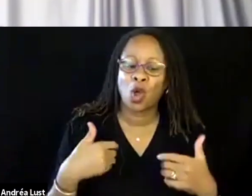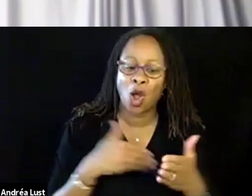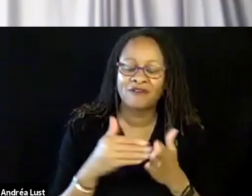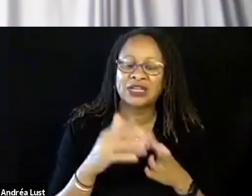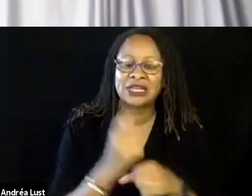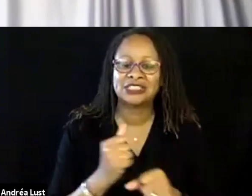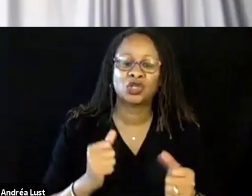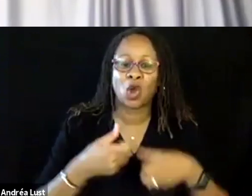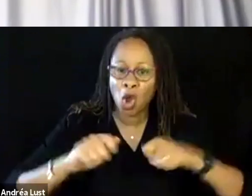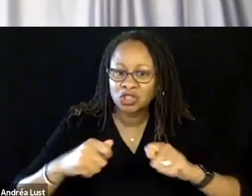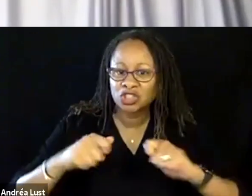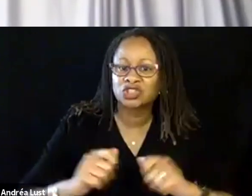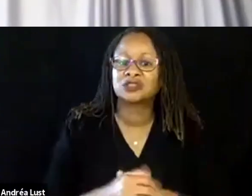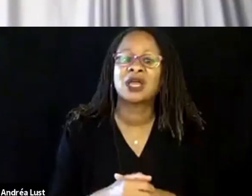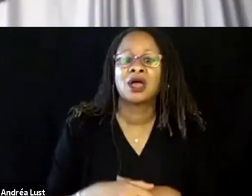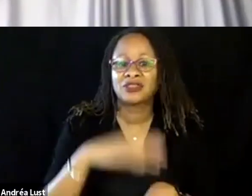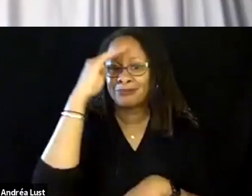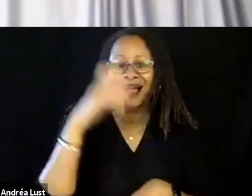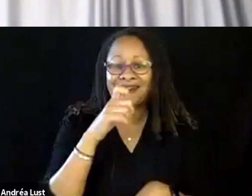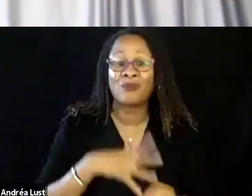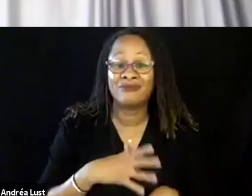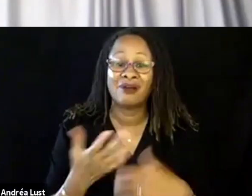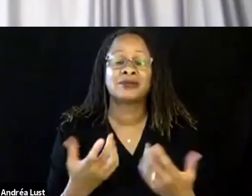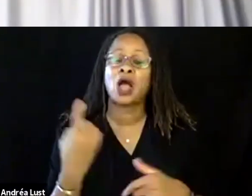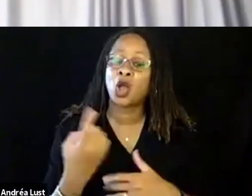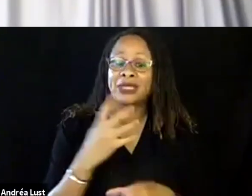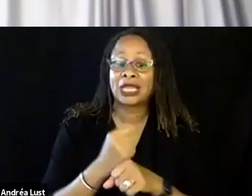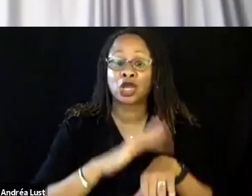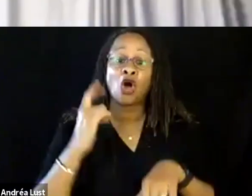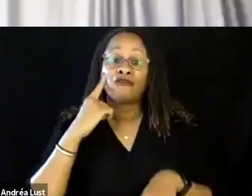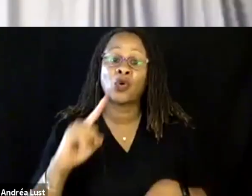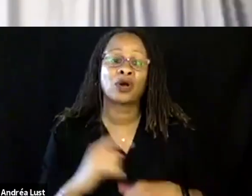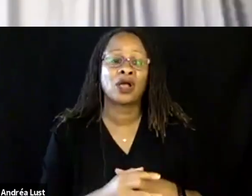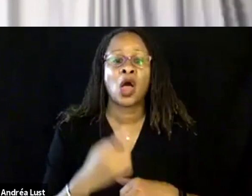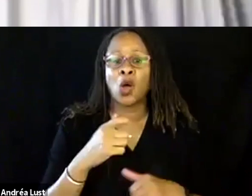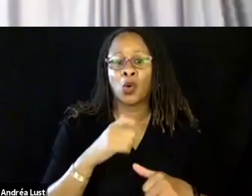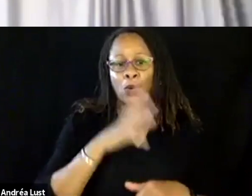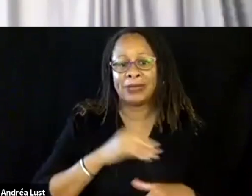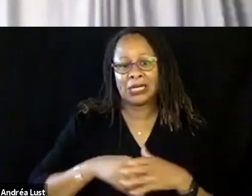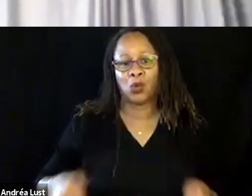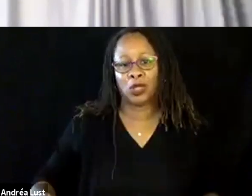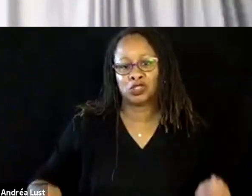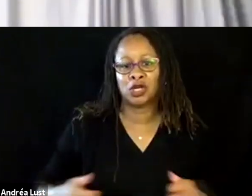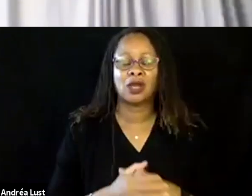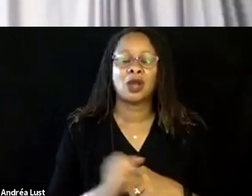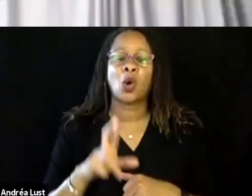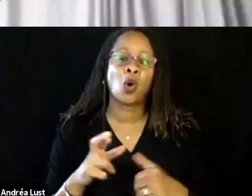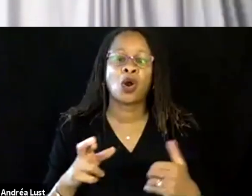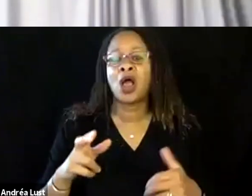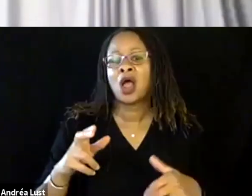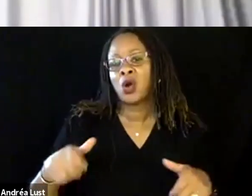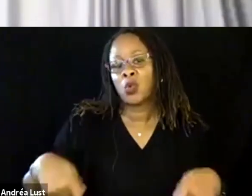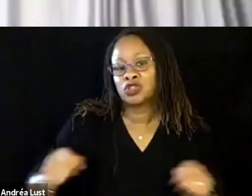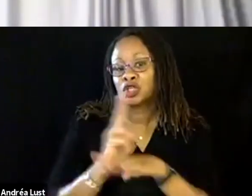just the assistant or the best friend. It's like, no, I only get called in for the woman in a wheelchair or the wheelchair user or